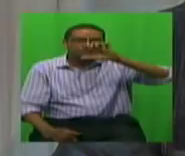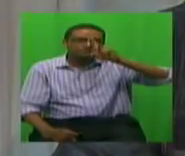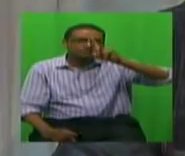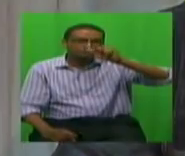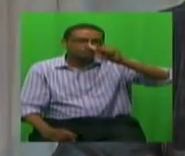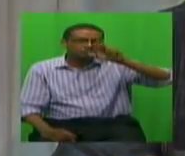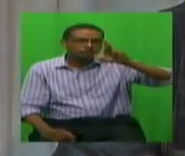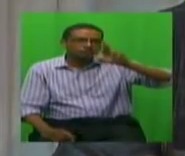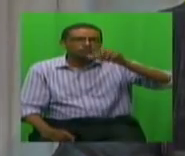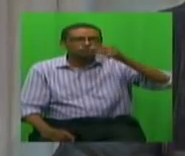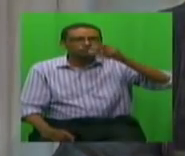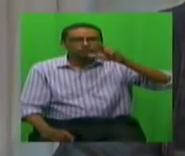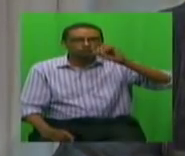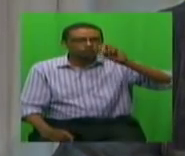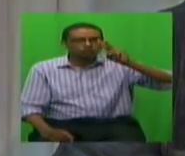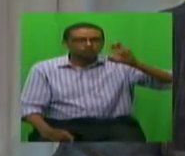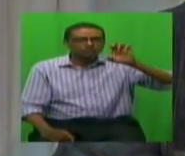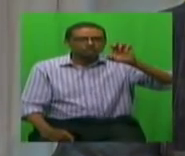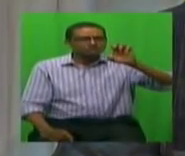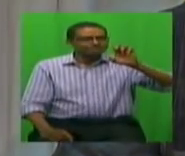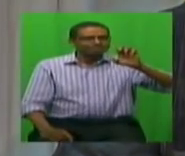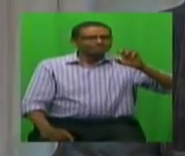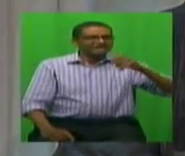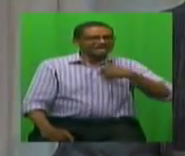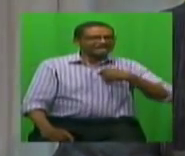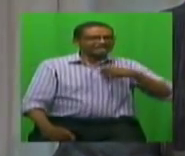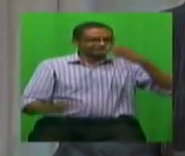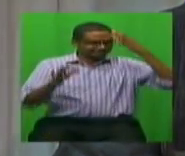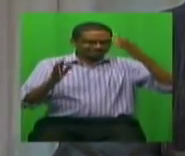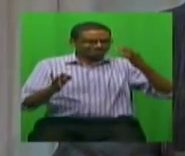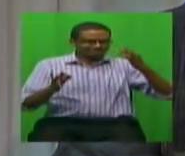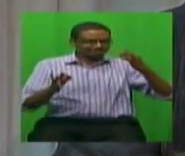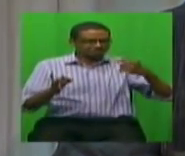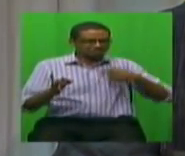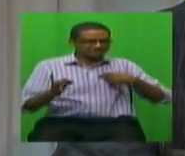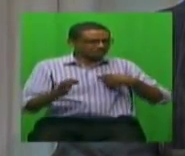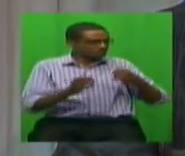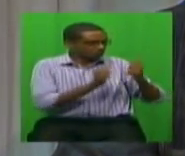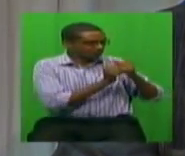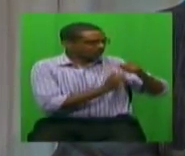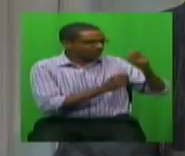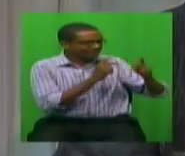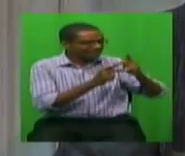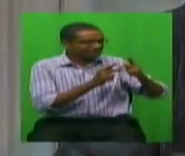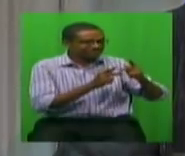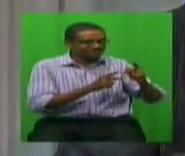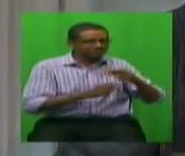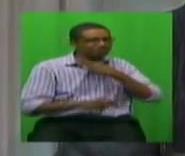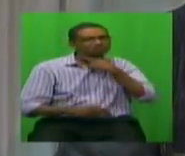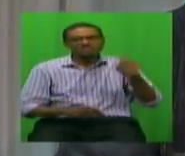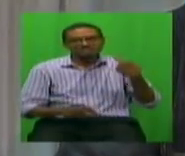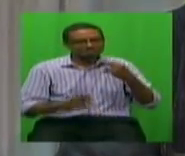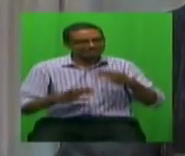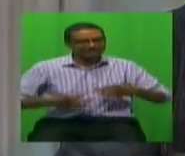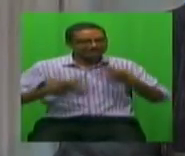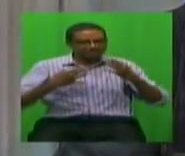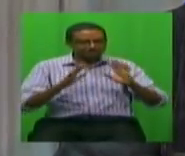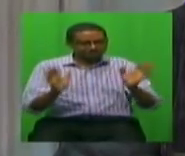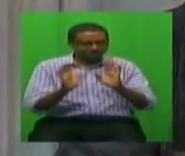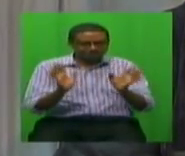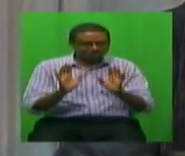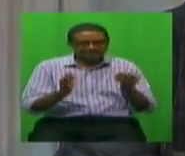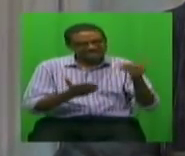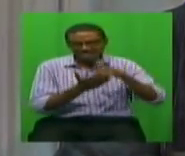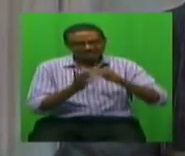people at risk like that again. It's just a swollen river. moving very quickly, a lot of debris.